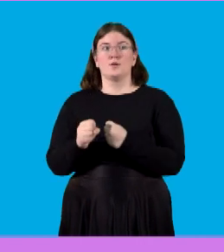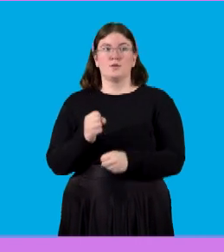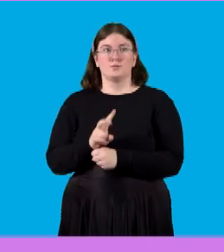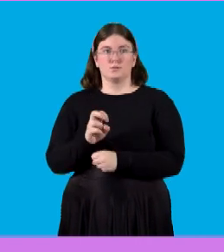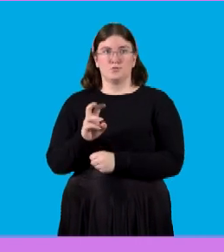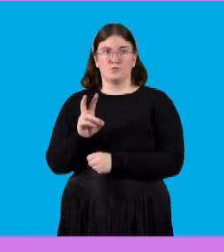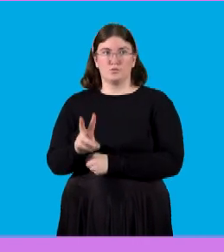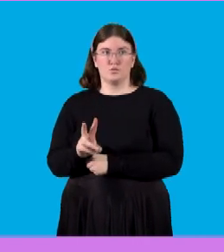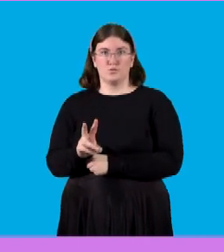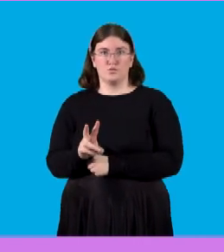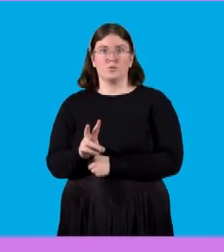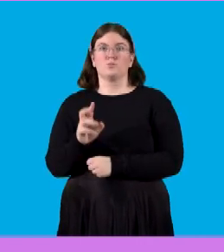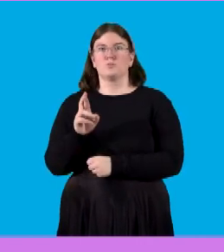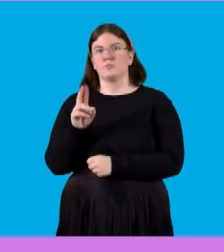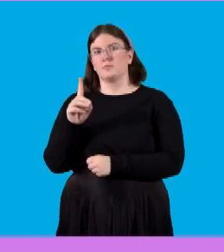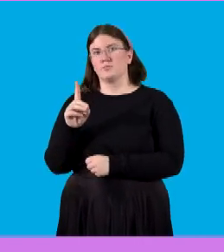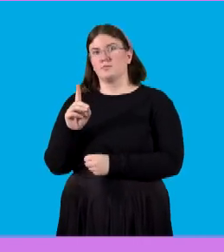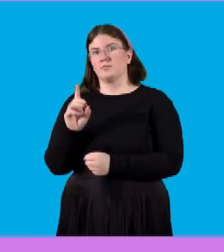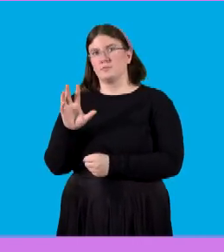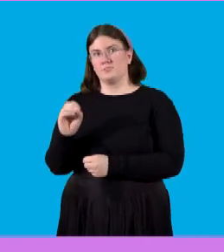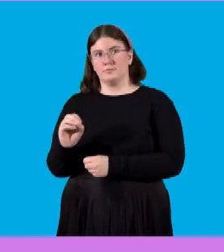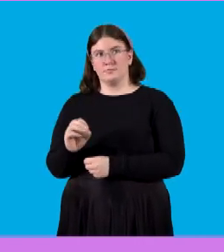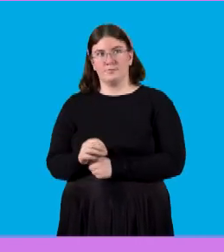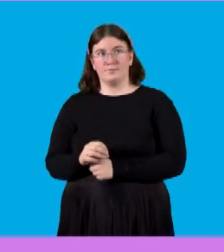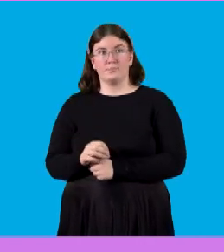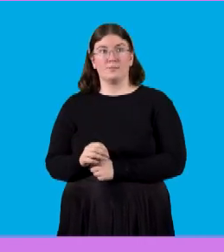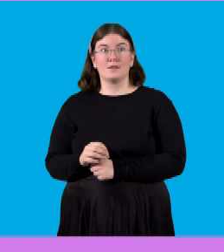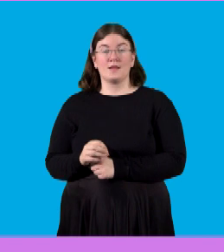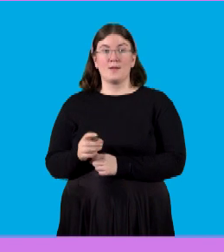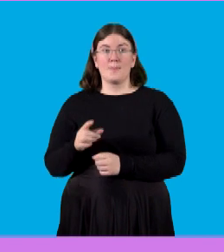in 2022. In Manchester, England, a